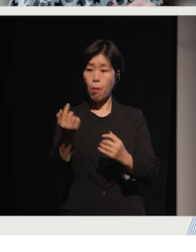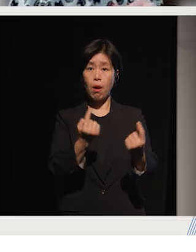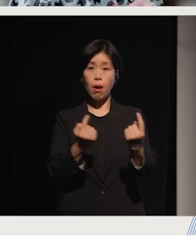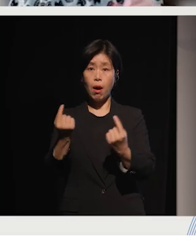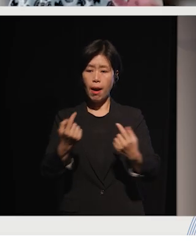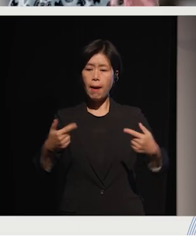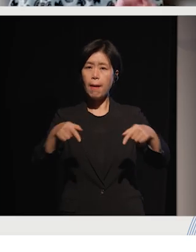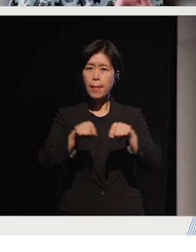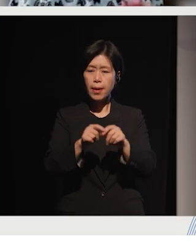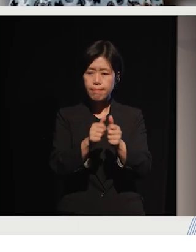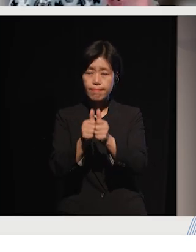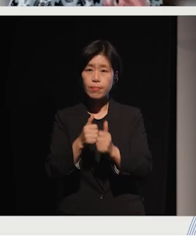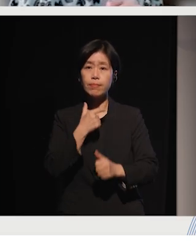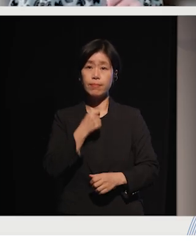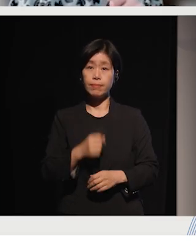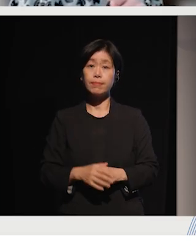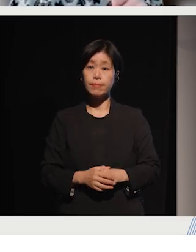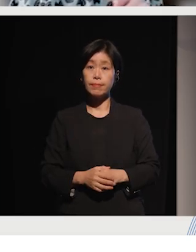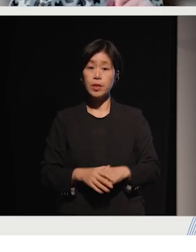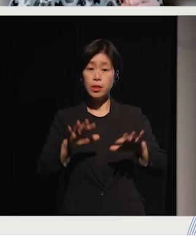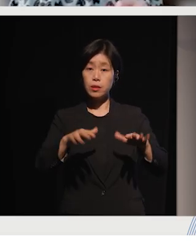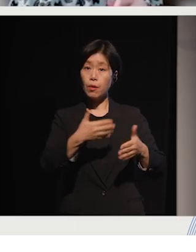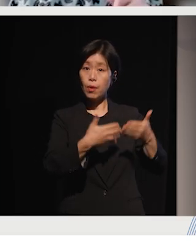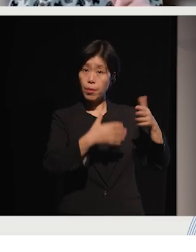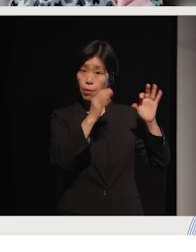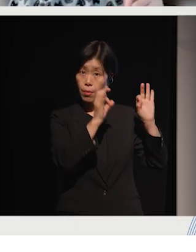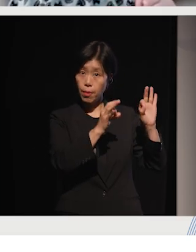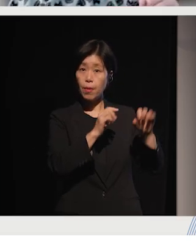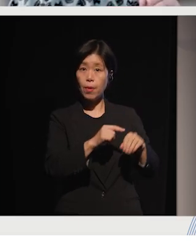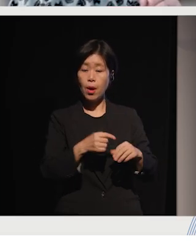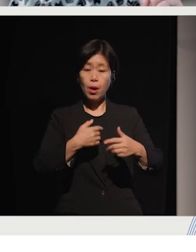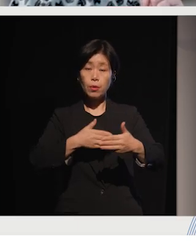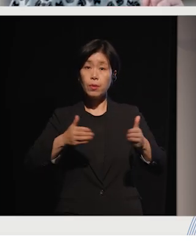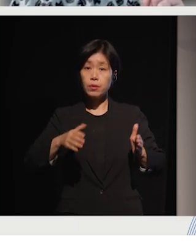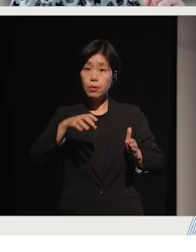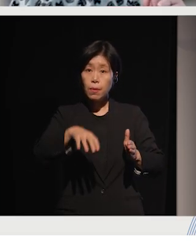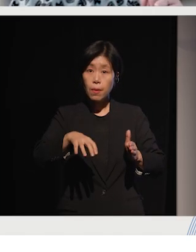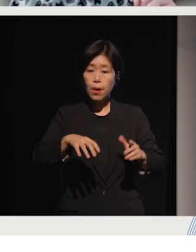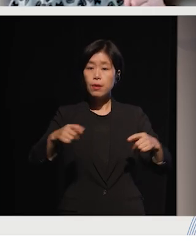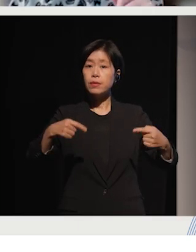is an image of a young boy who's a wheelchair user that's in a classroom setting.